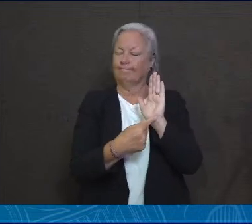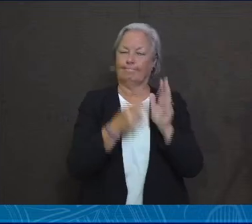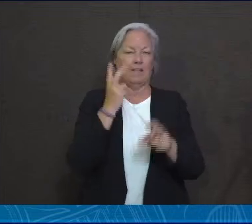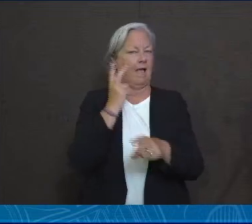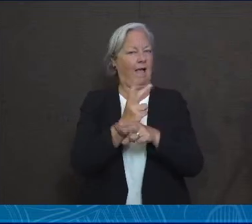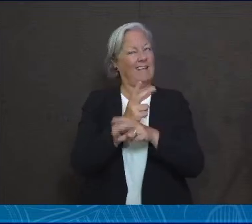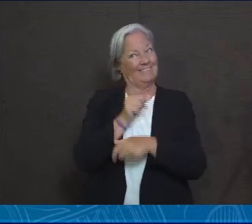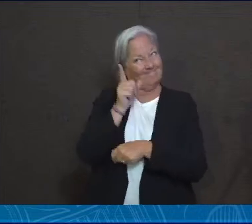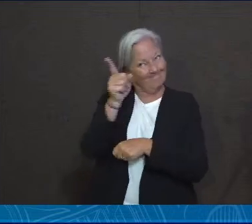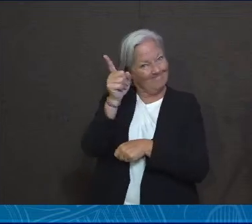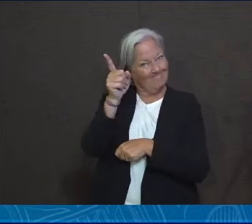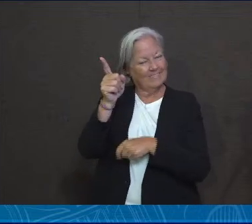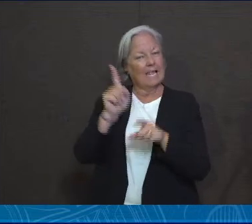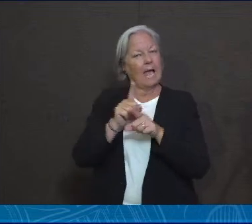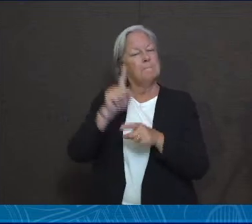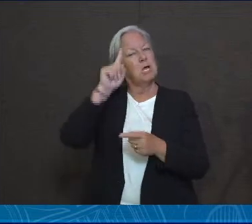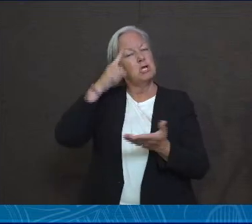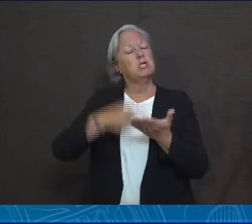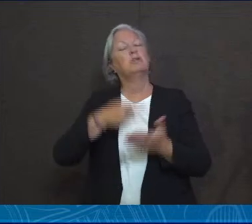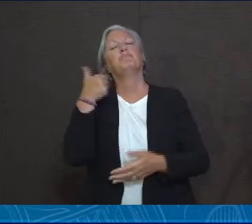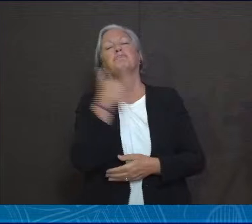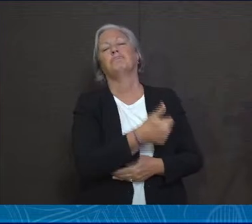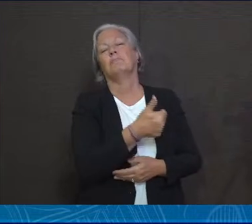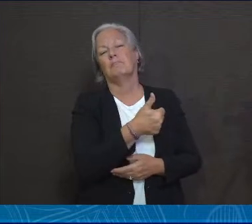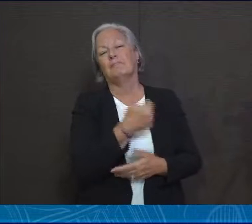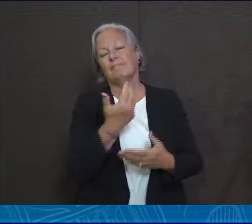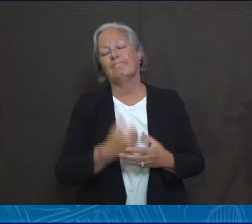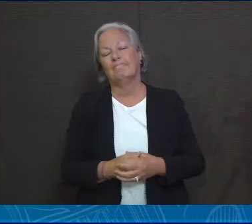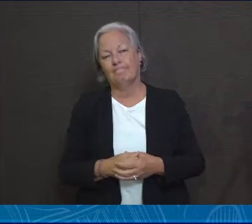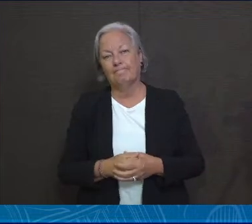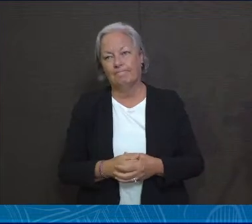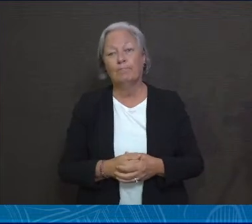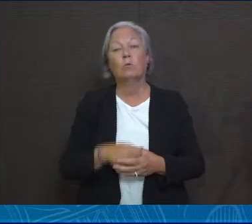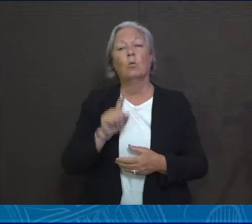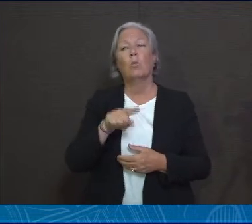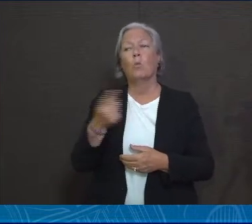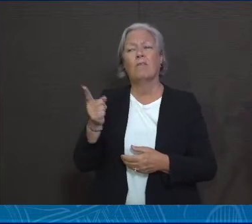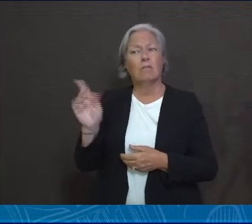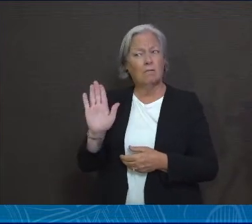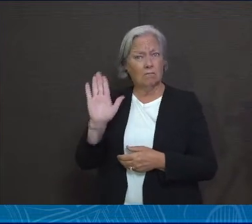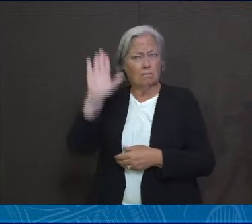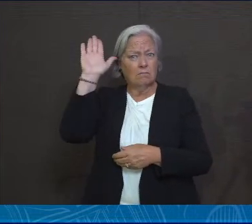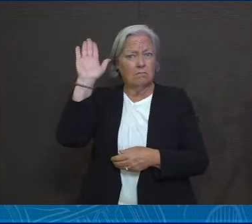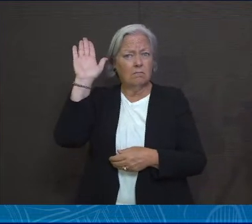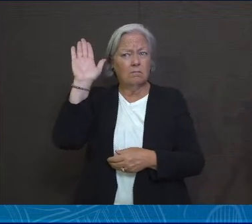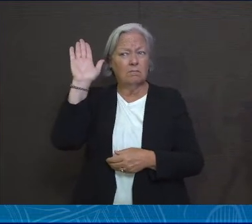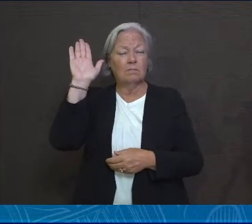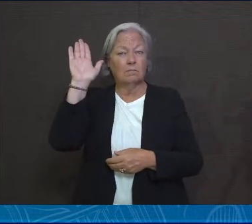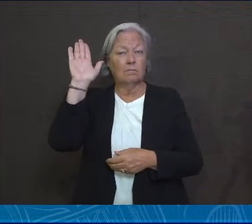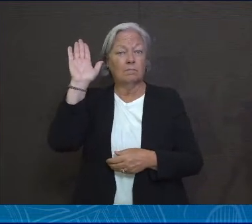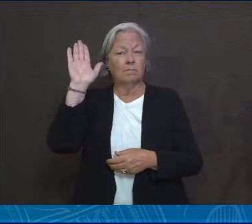decision-making. Thank you very much. I see Christine's hand is also up, but also